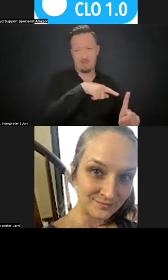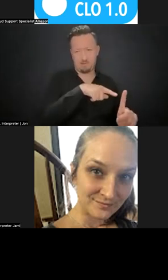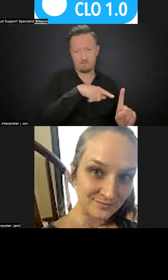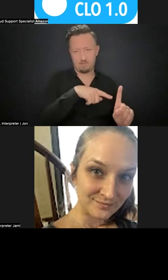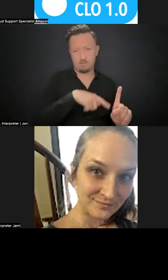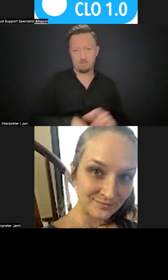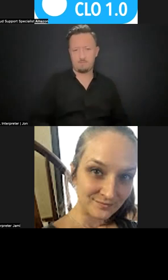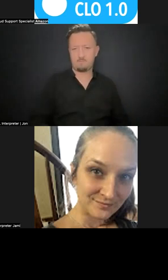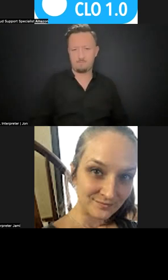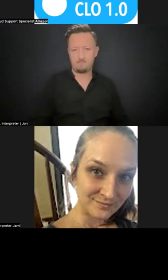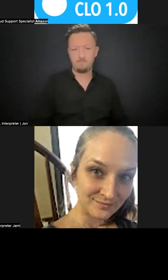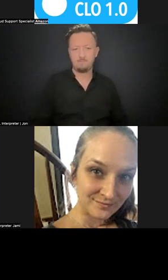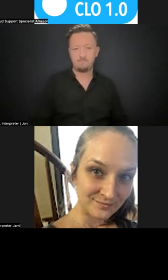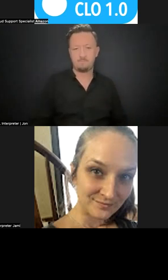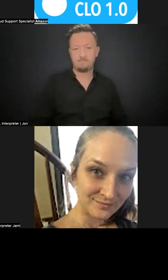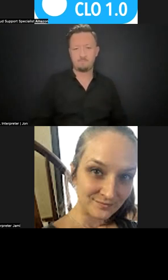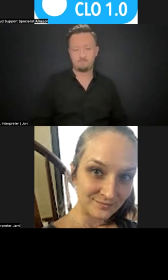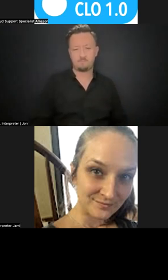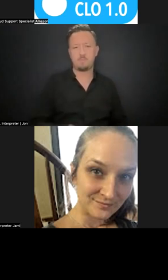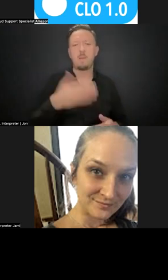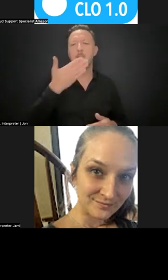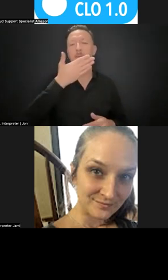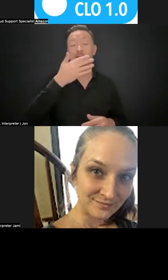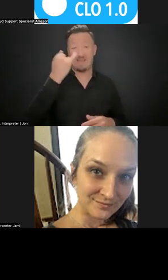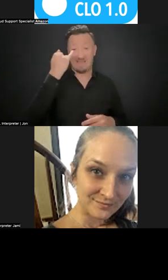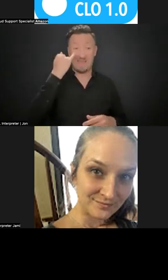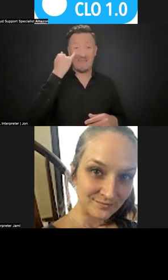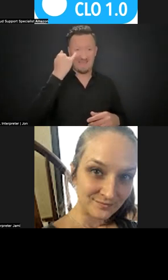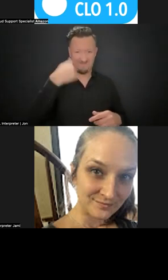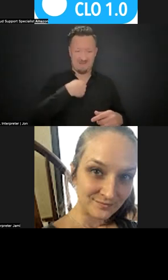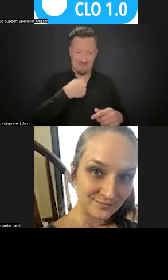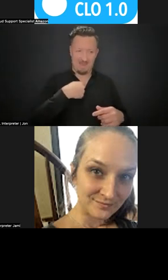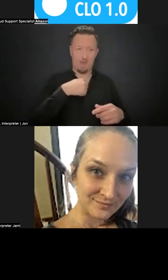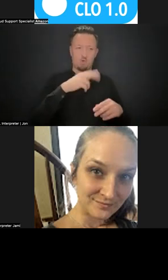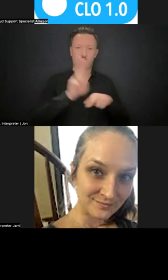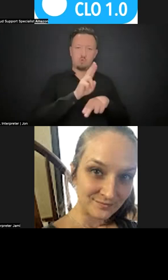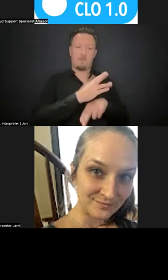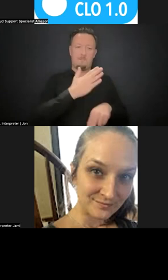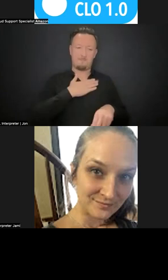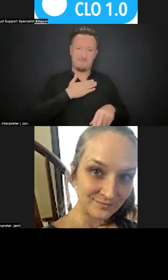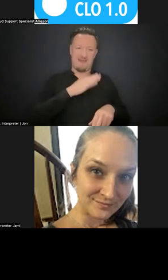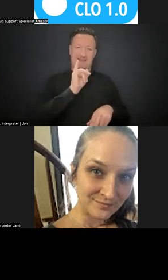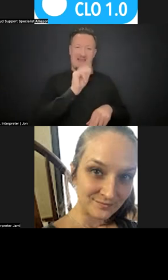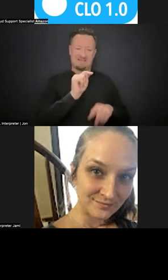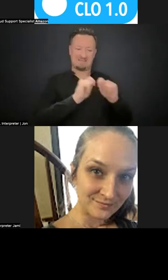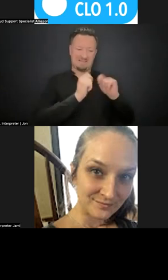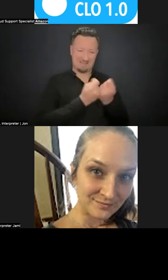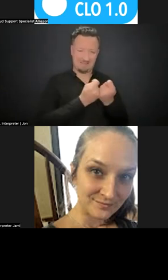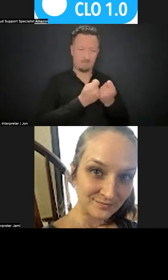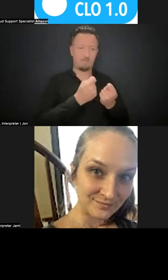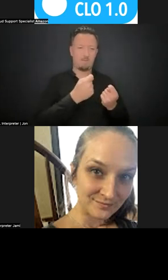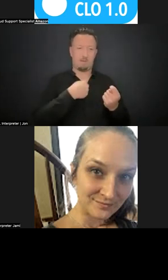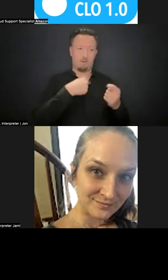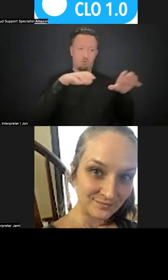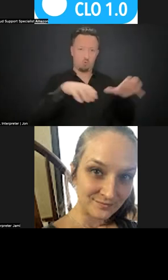When would be a better idea to host a server using your own IT versus renting